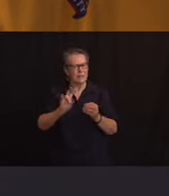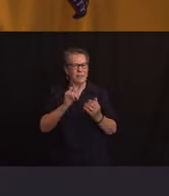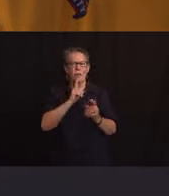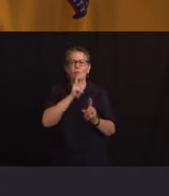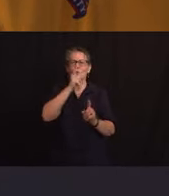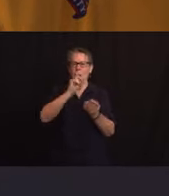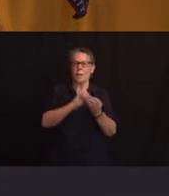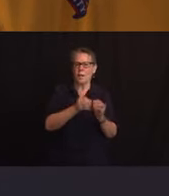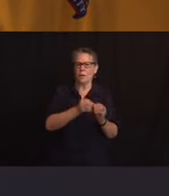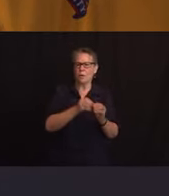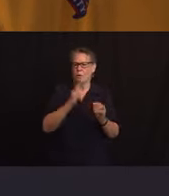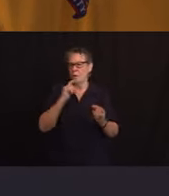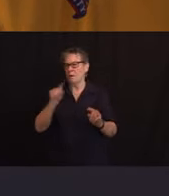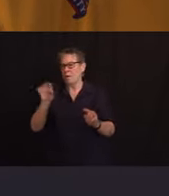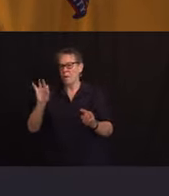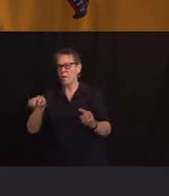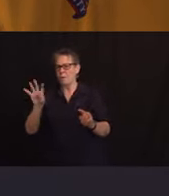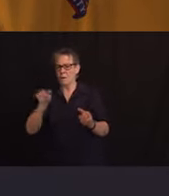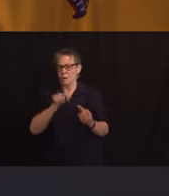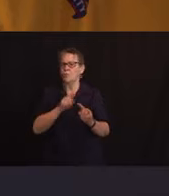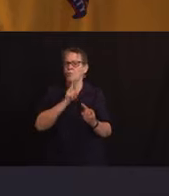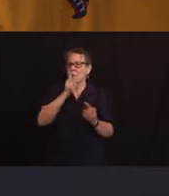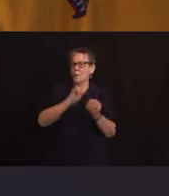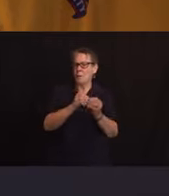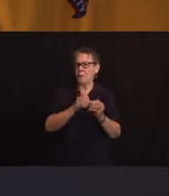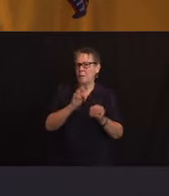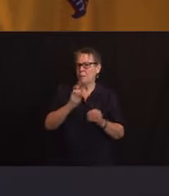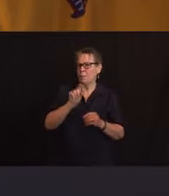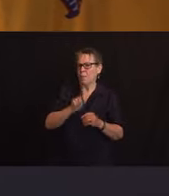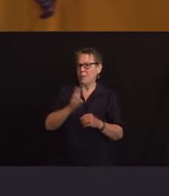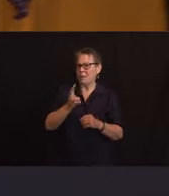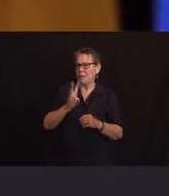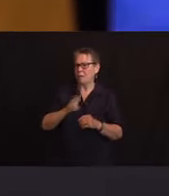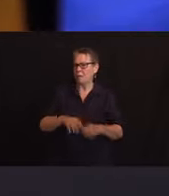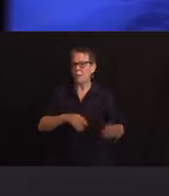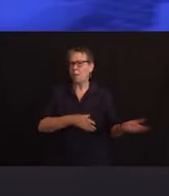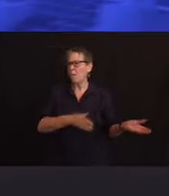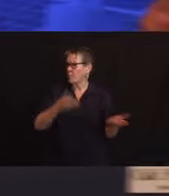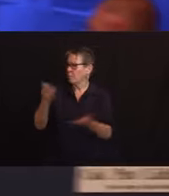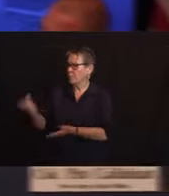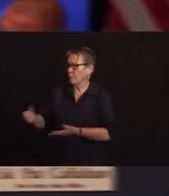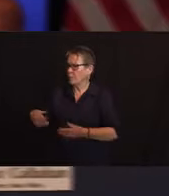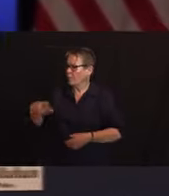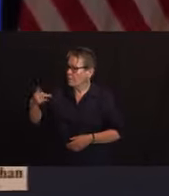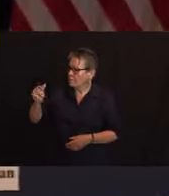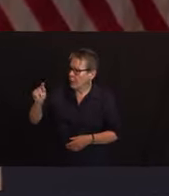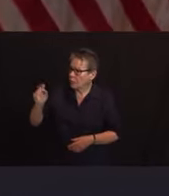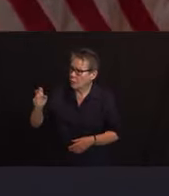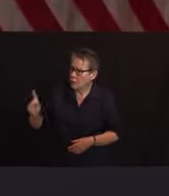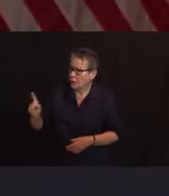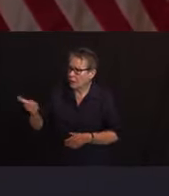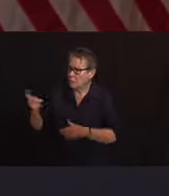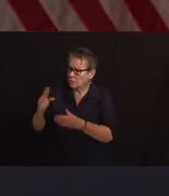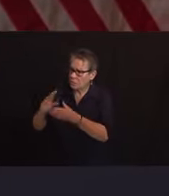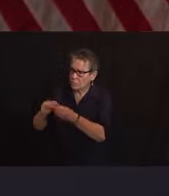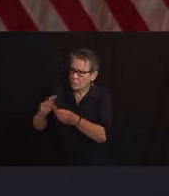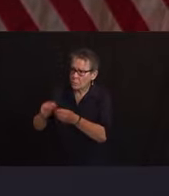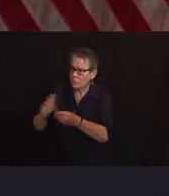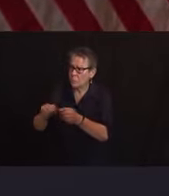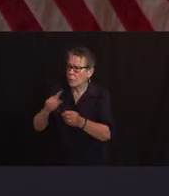in that sweet spot. Pat, good afternoon. Anything on compliance? Belated Happy Mother's Day